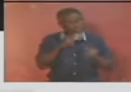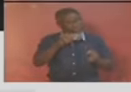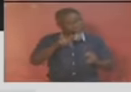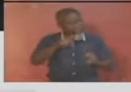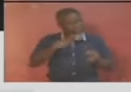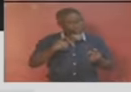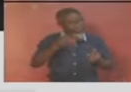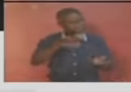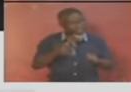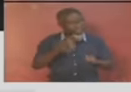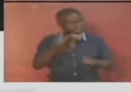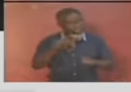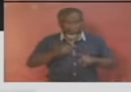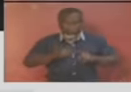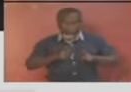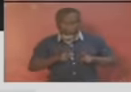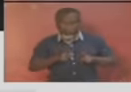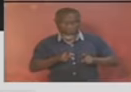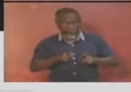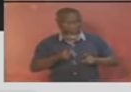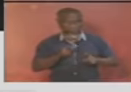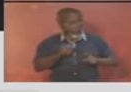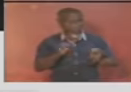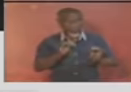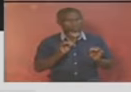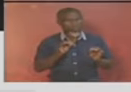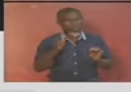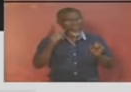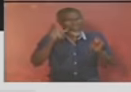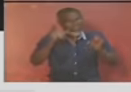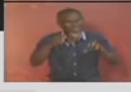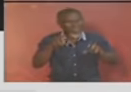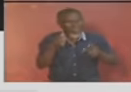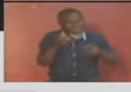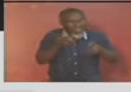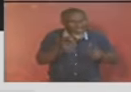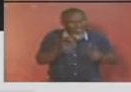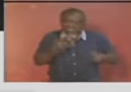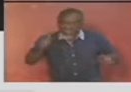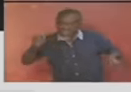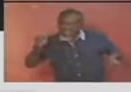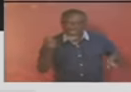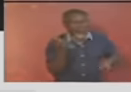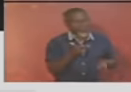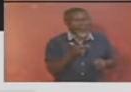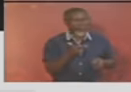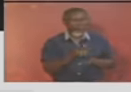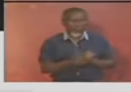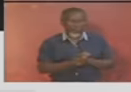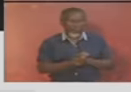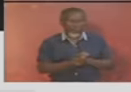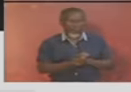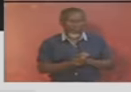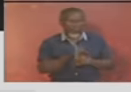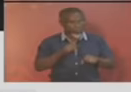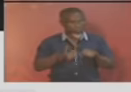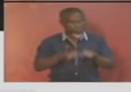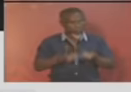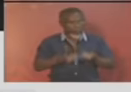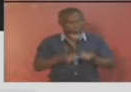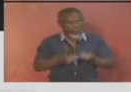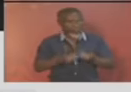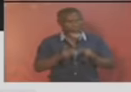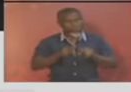that no one is guaranteed or no one is immune from death, but the higher risk does tend to manifest